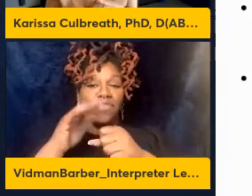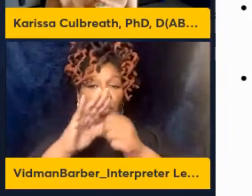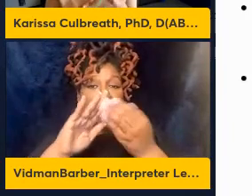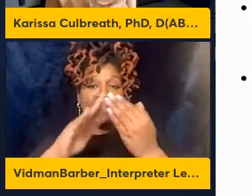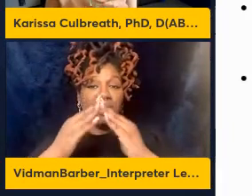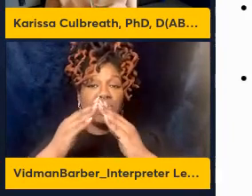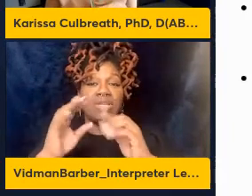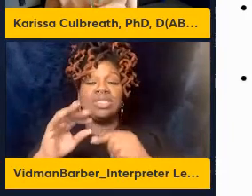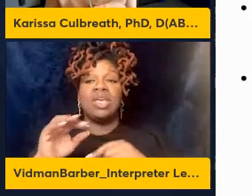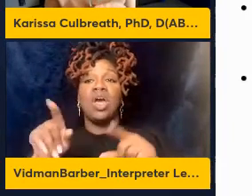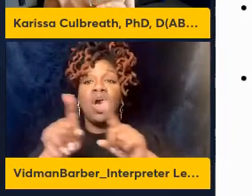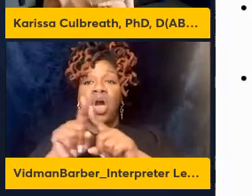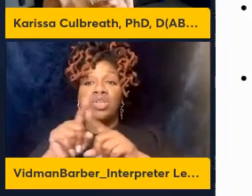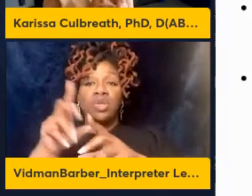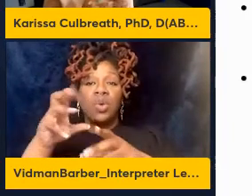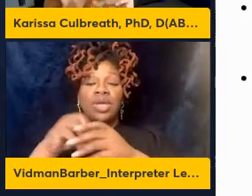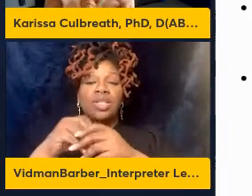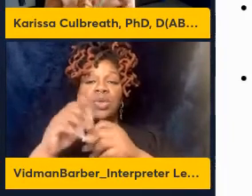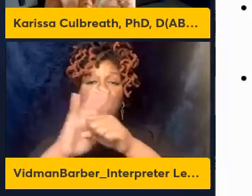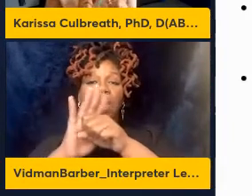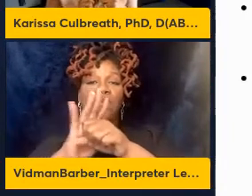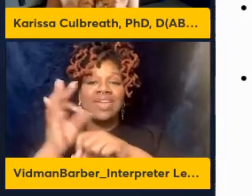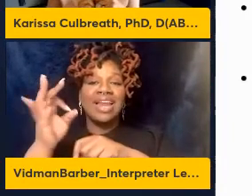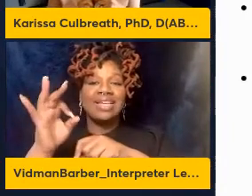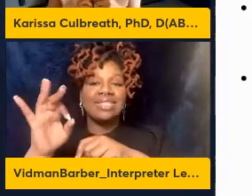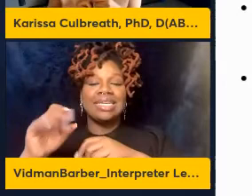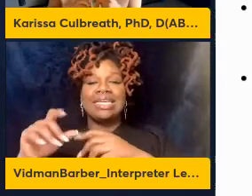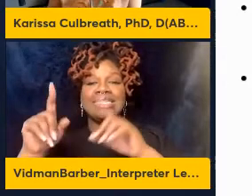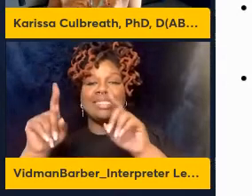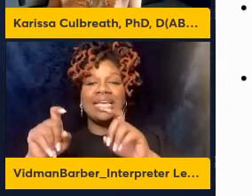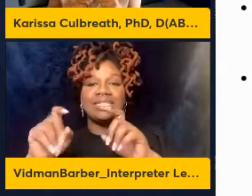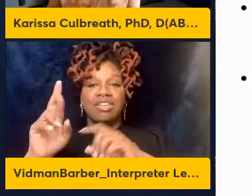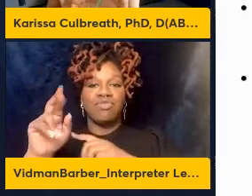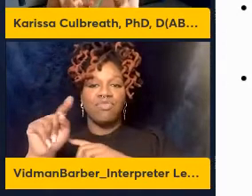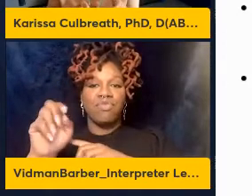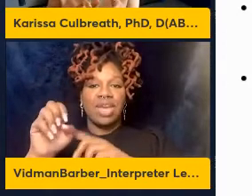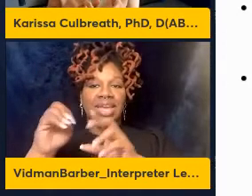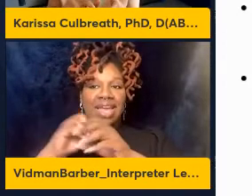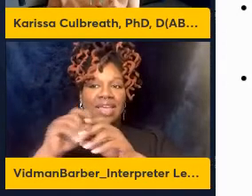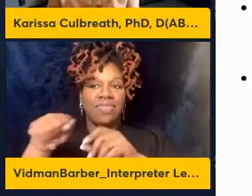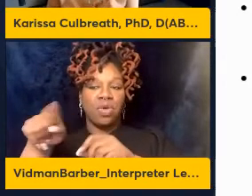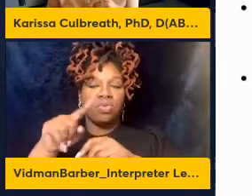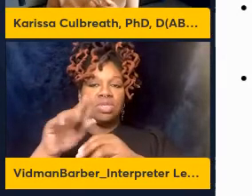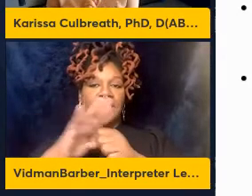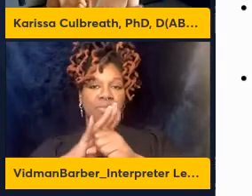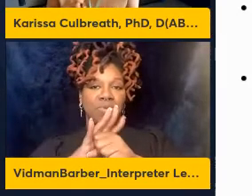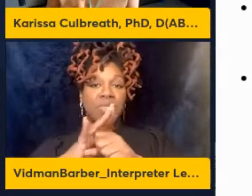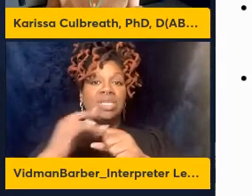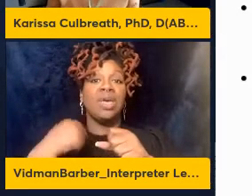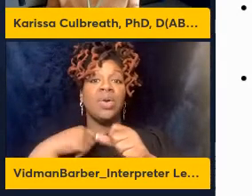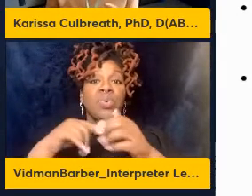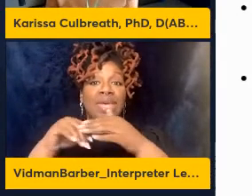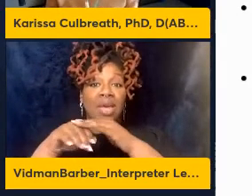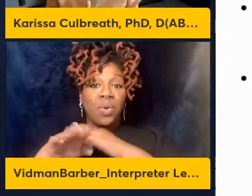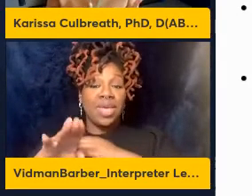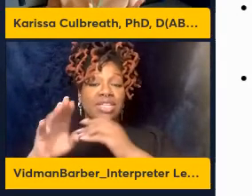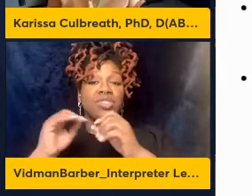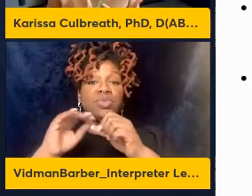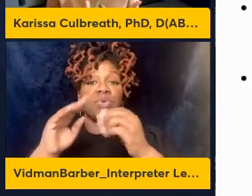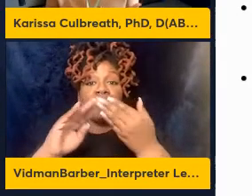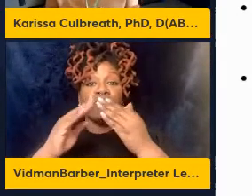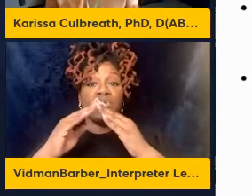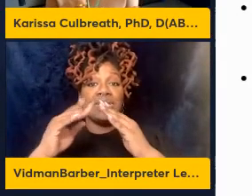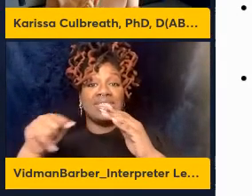testing rates within those communities. And we are able to go into communities that are at risk, at community